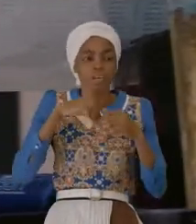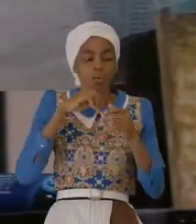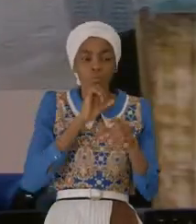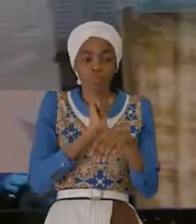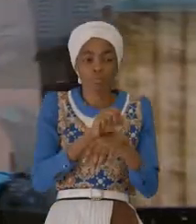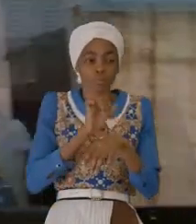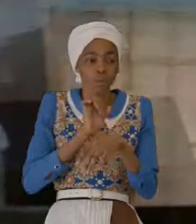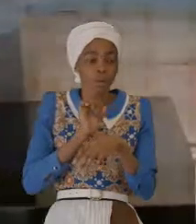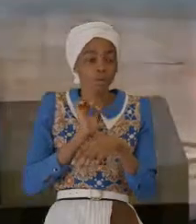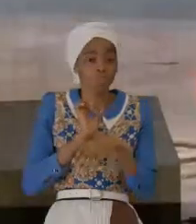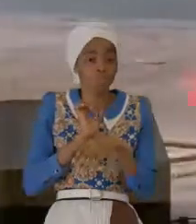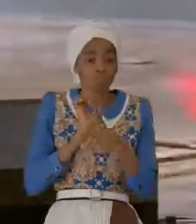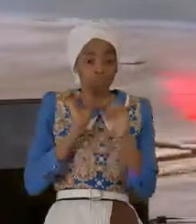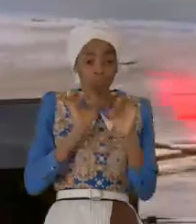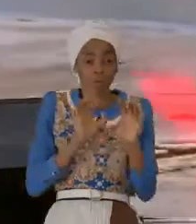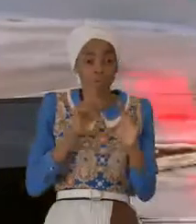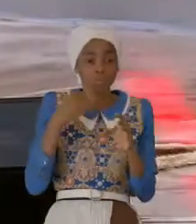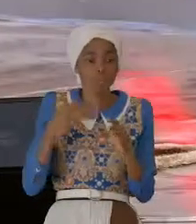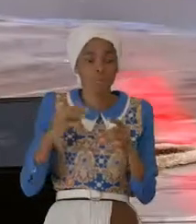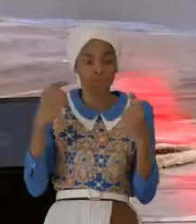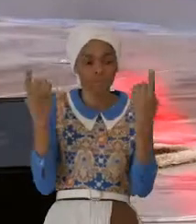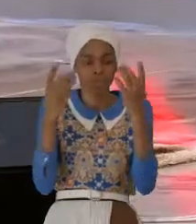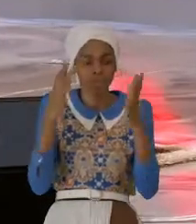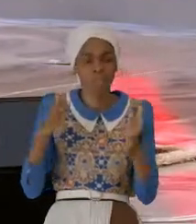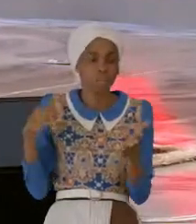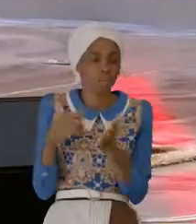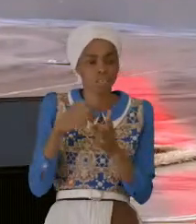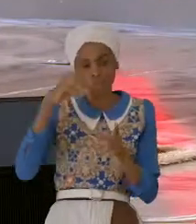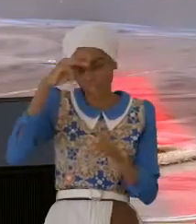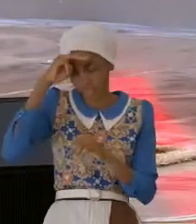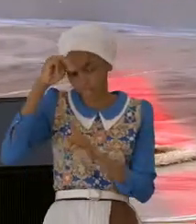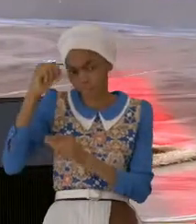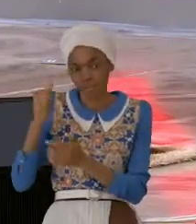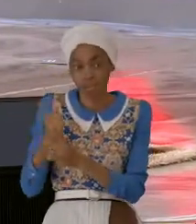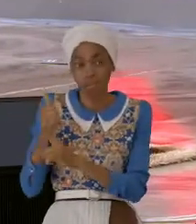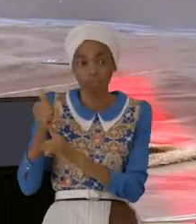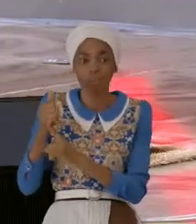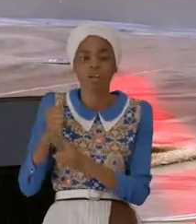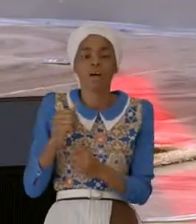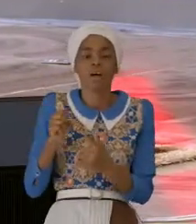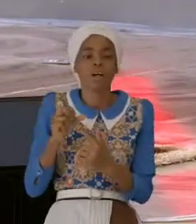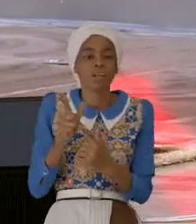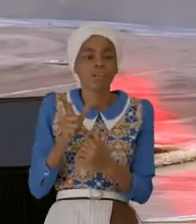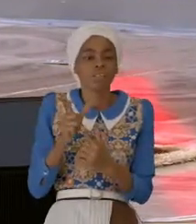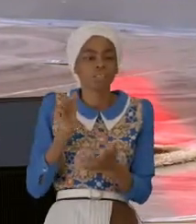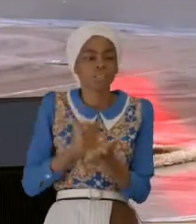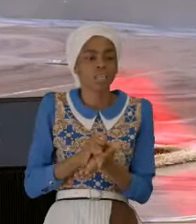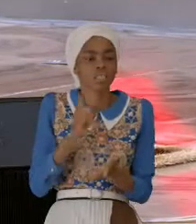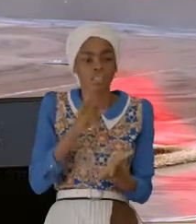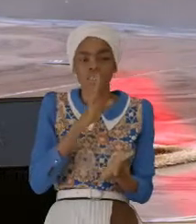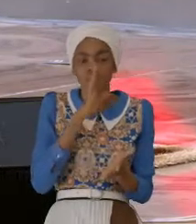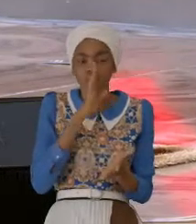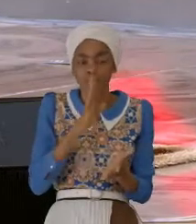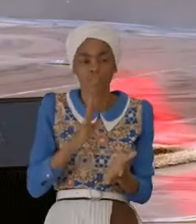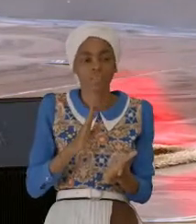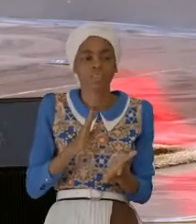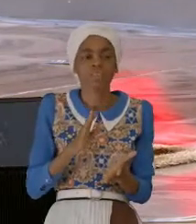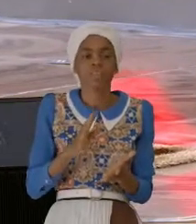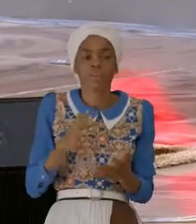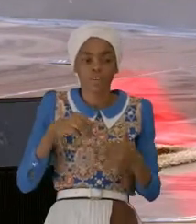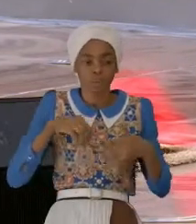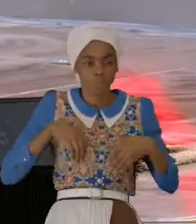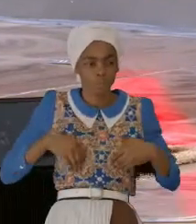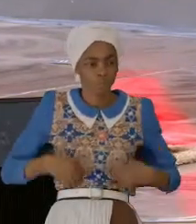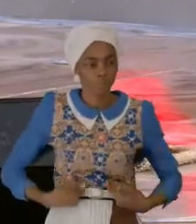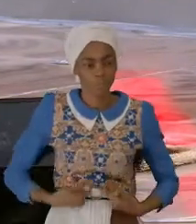himself lest he'll be we reach and faint in your minds then in verse 4